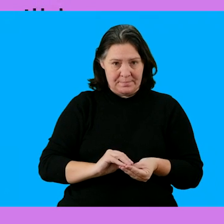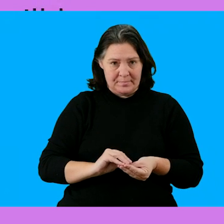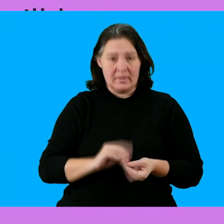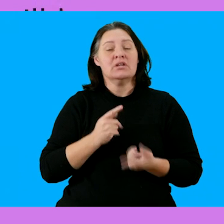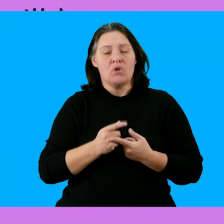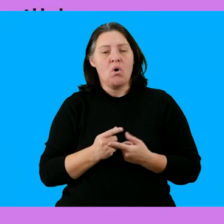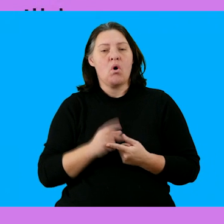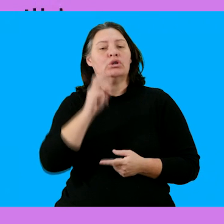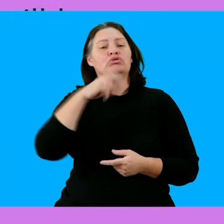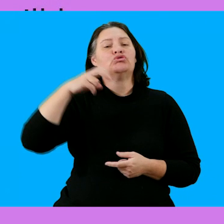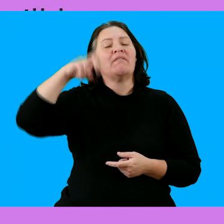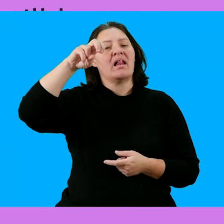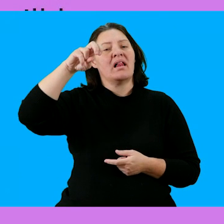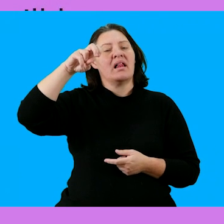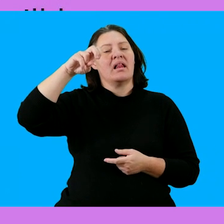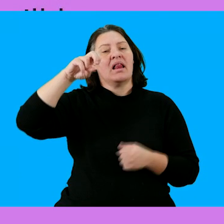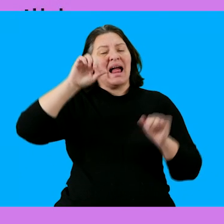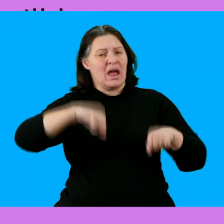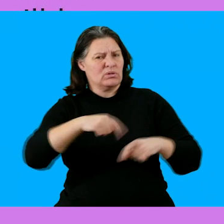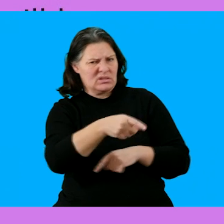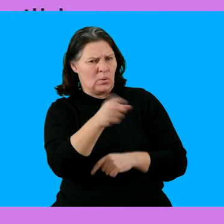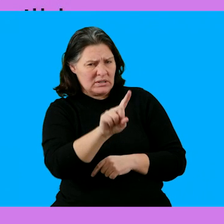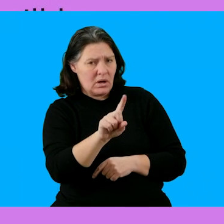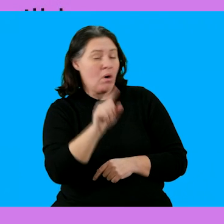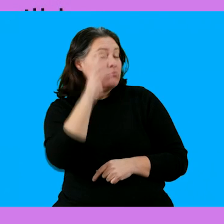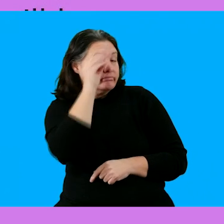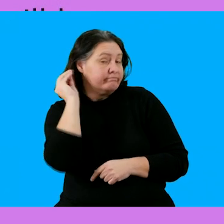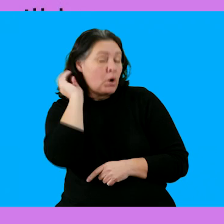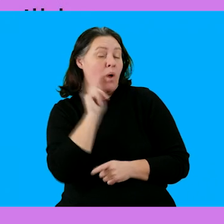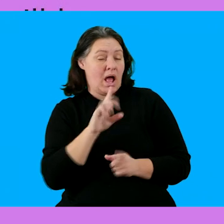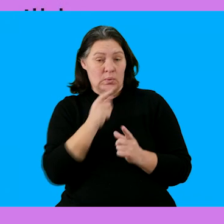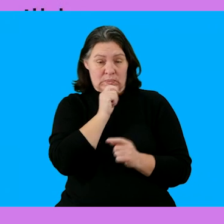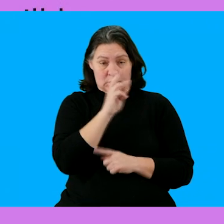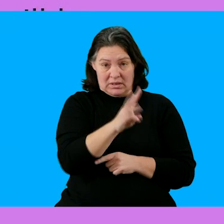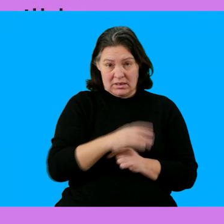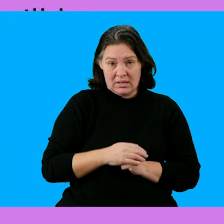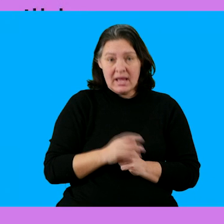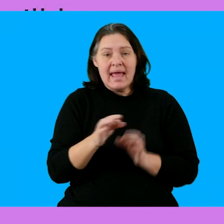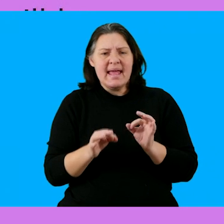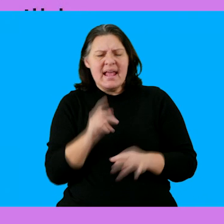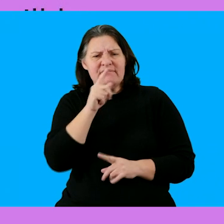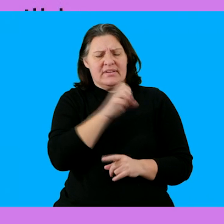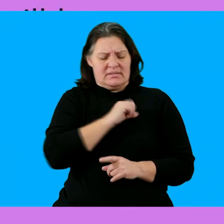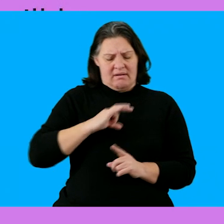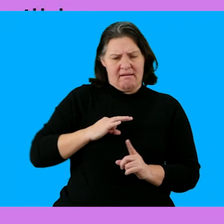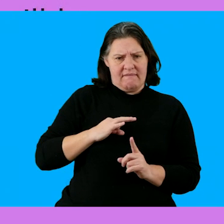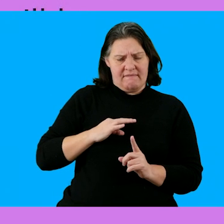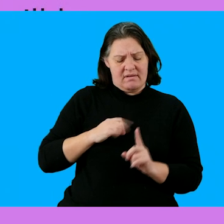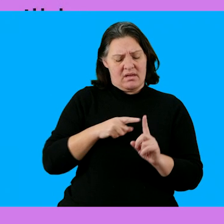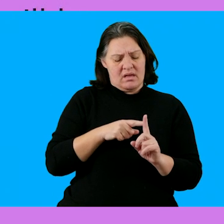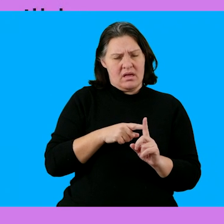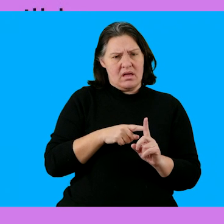what is a travel allowance? And I want you to take note because we're going to apply this. Okay, it says here, if an